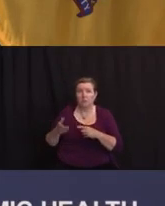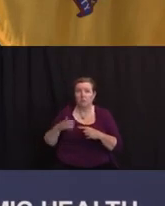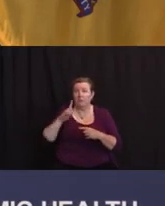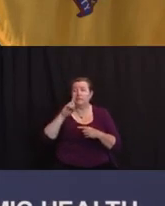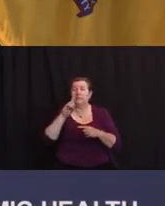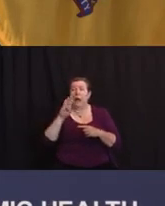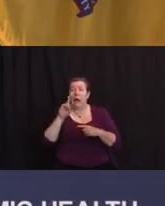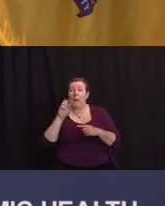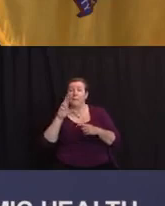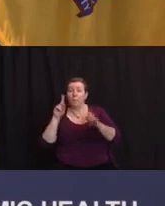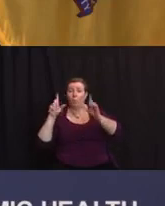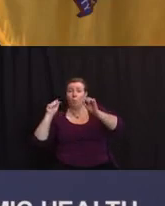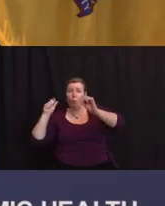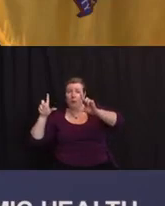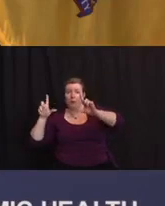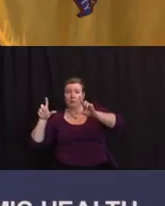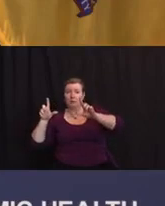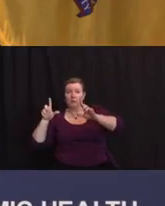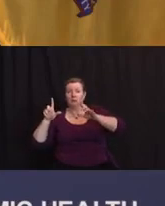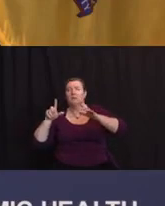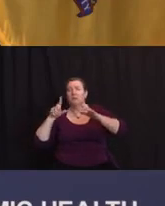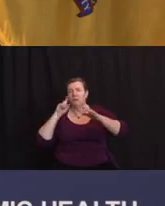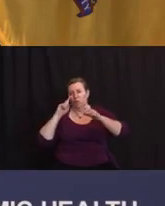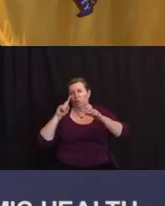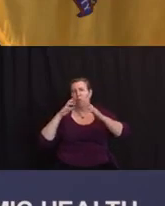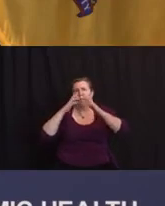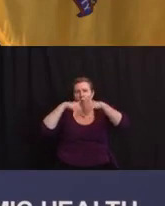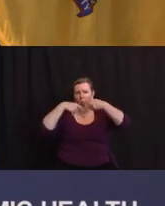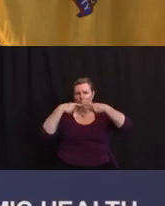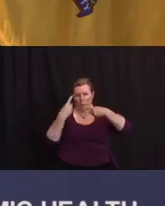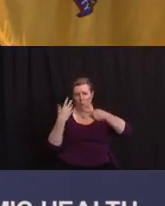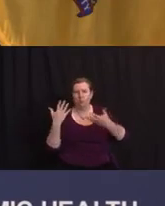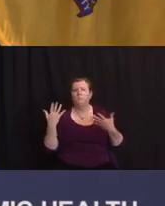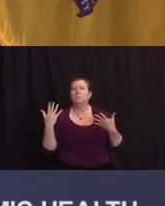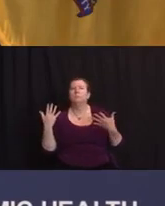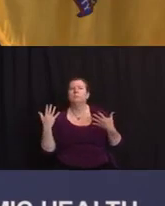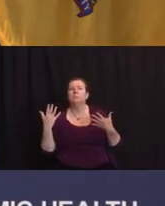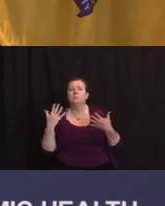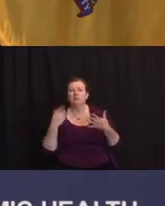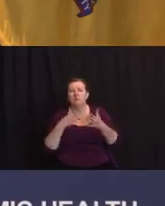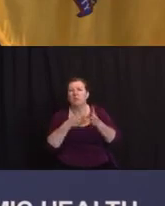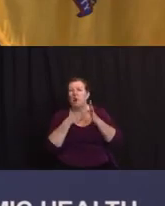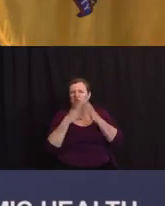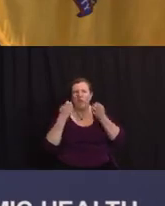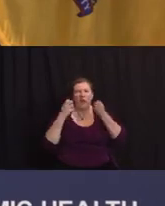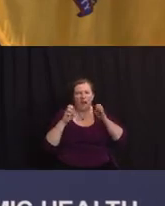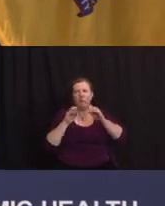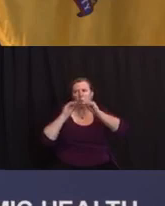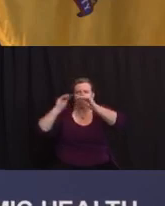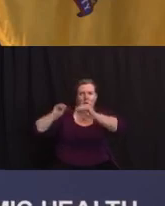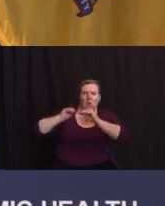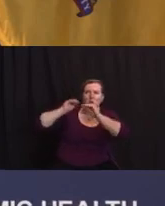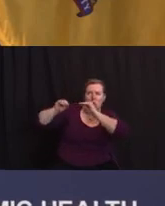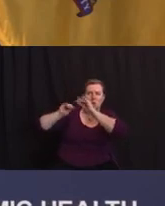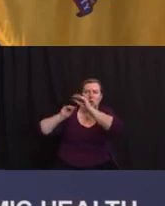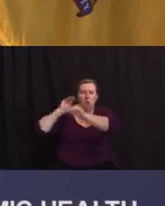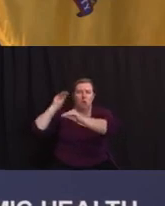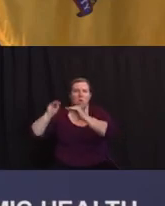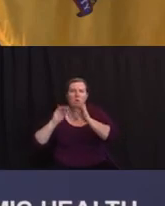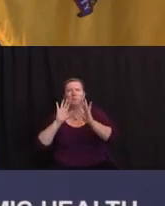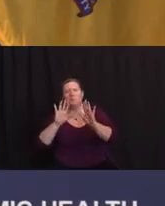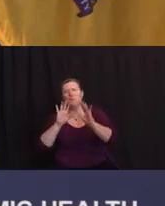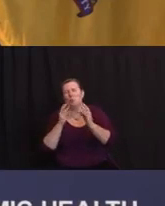cases, we absolutely will, but I know it's a fair amount of effort to get to where we are today. So I'd ask any commentary, Judy or Ed,